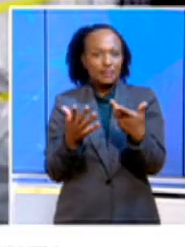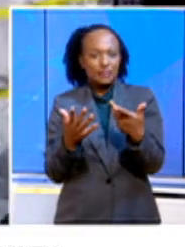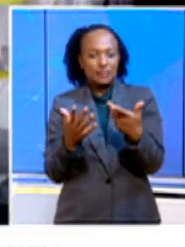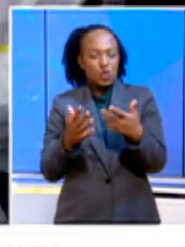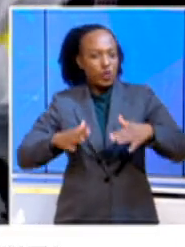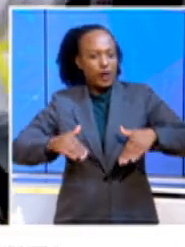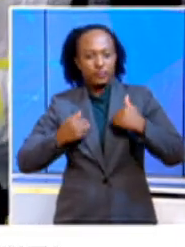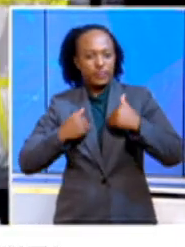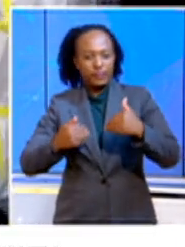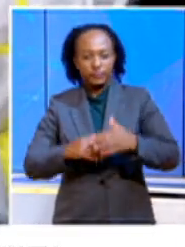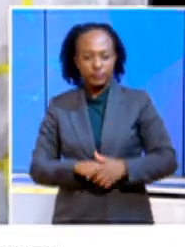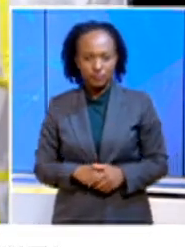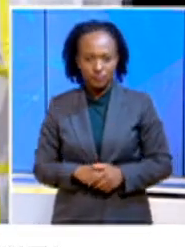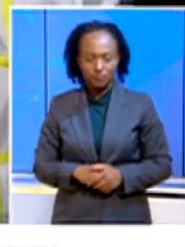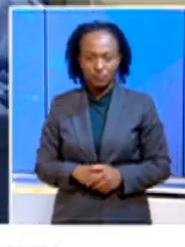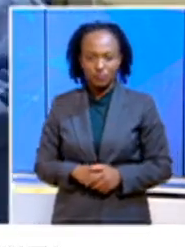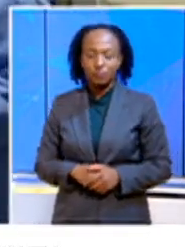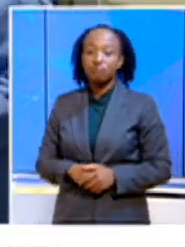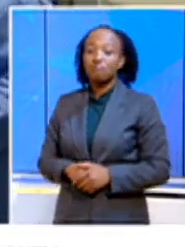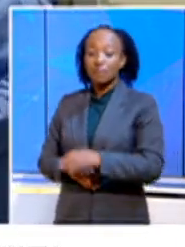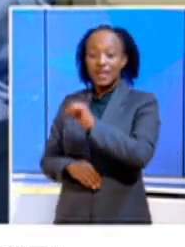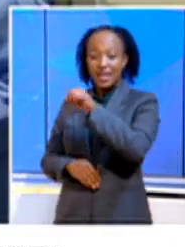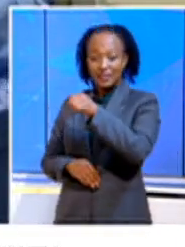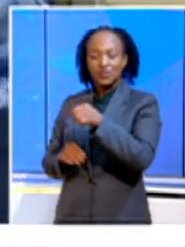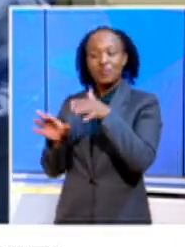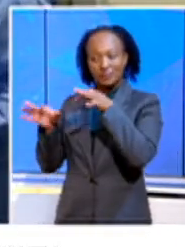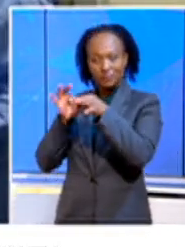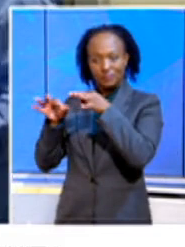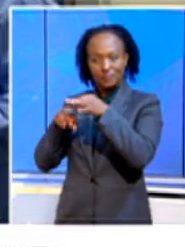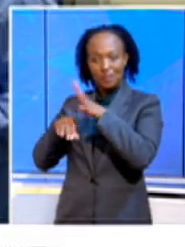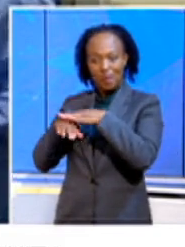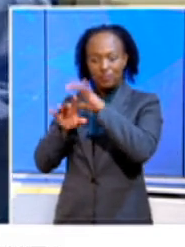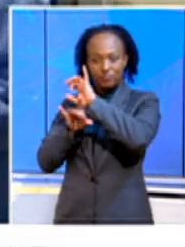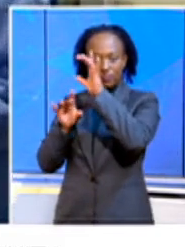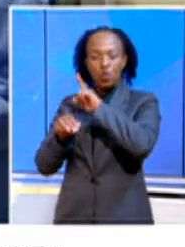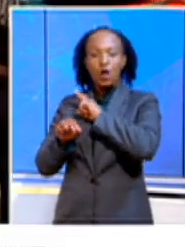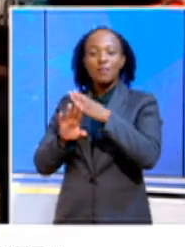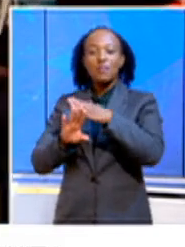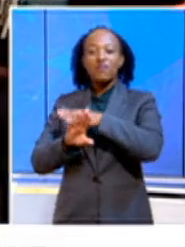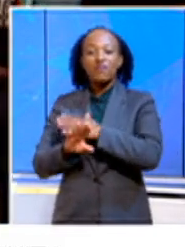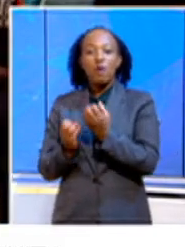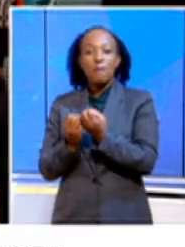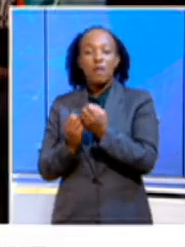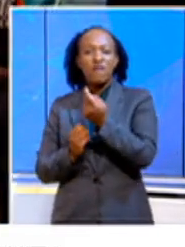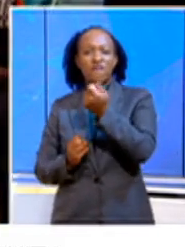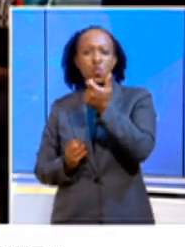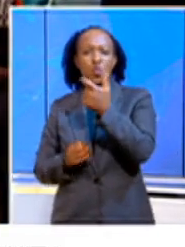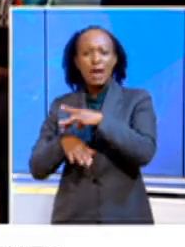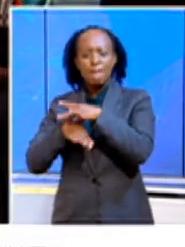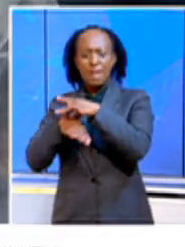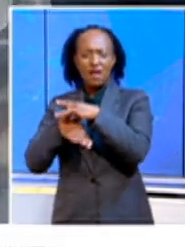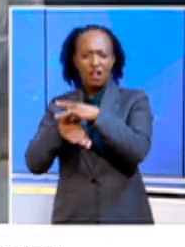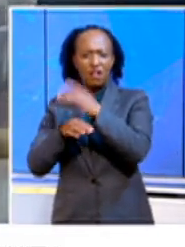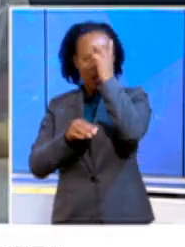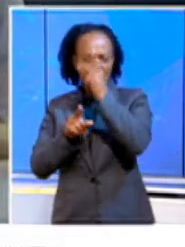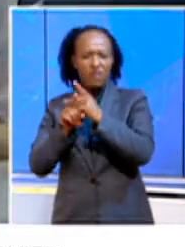our role. Yeah, that we have to emphasize. I must say, I have spoken to quite a few medical professionals that